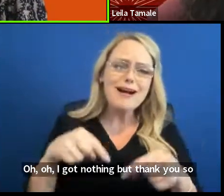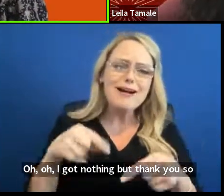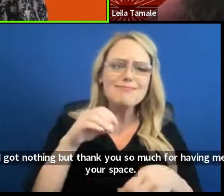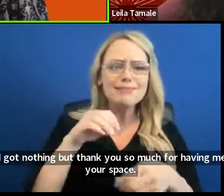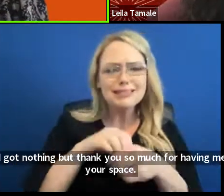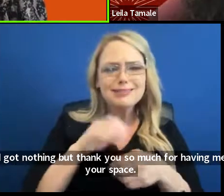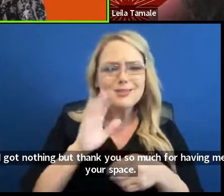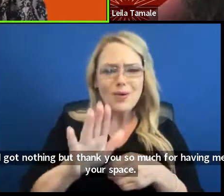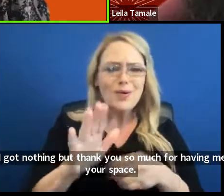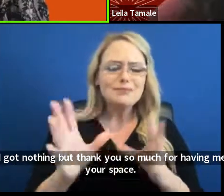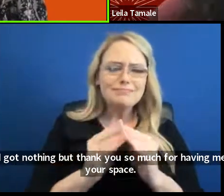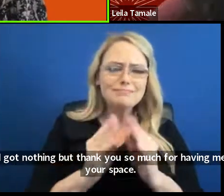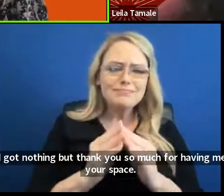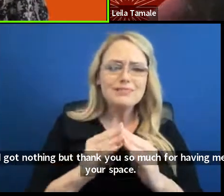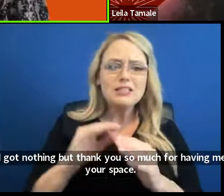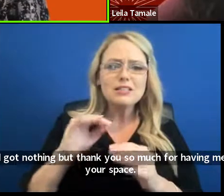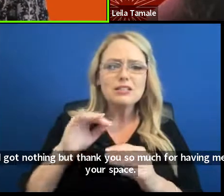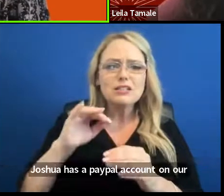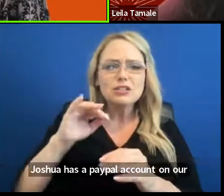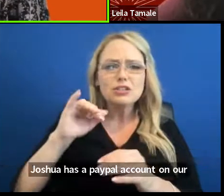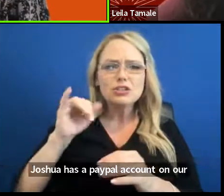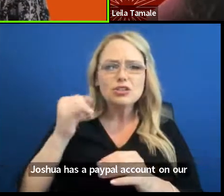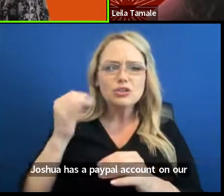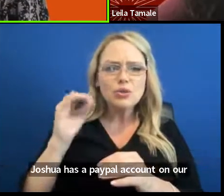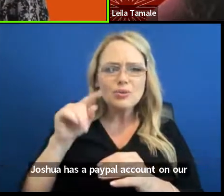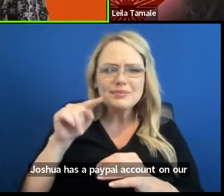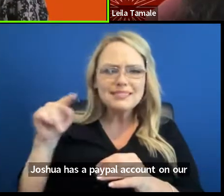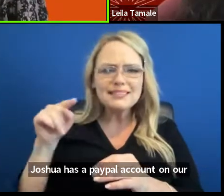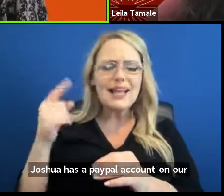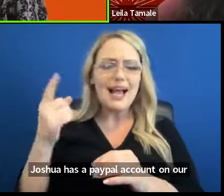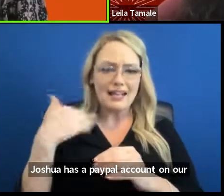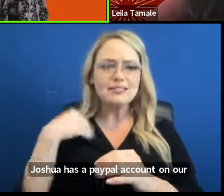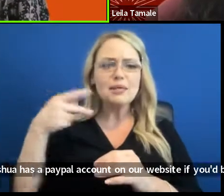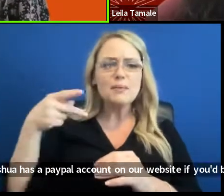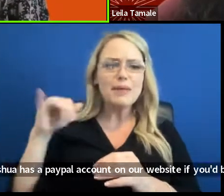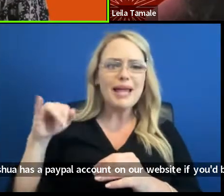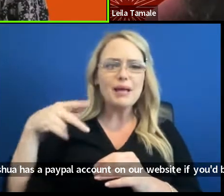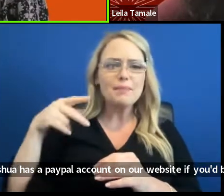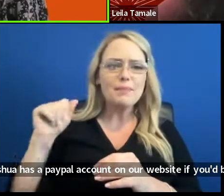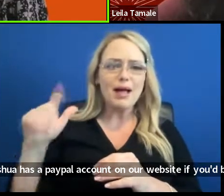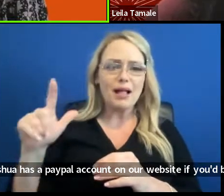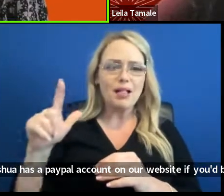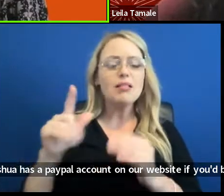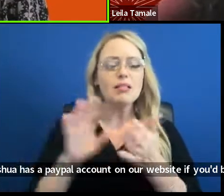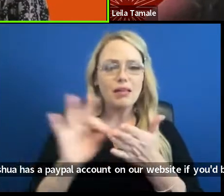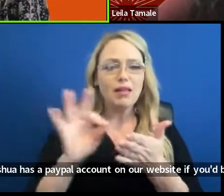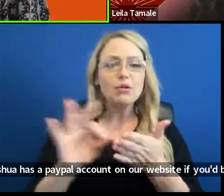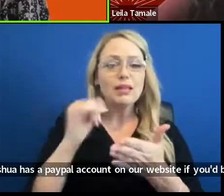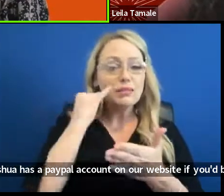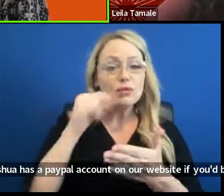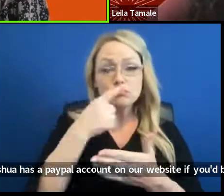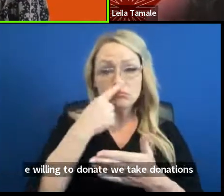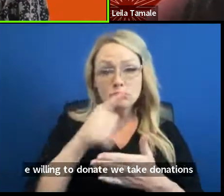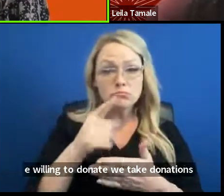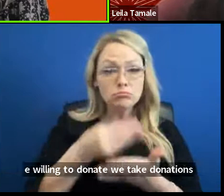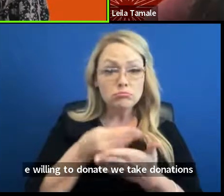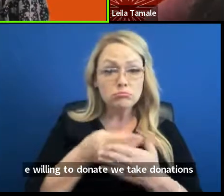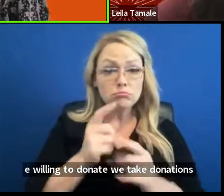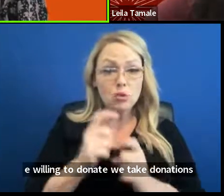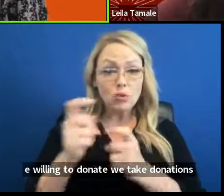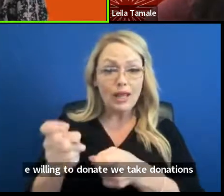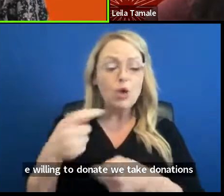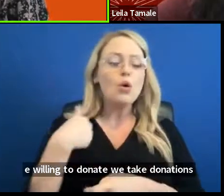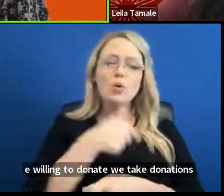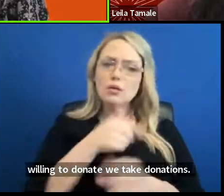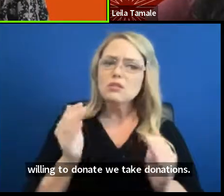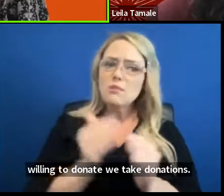has a PayPal account on our website. If you'd be willing to donate, we take donations. We're a small nonprofit that relies on